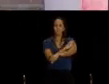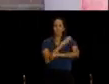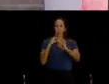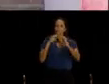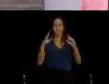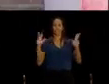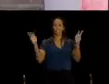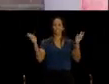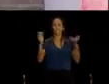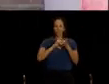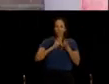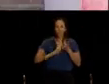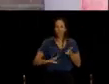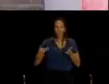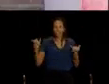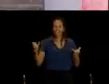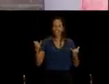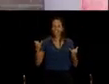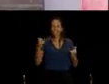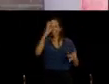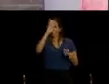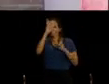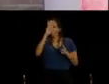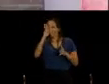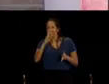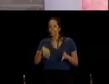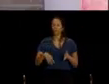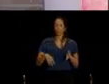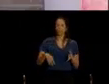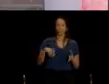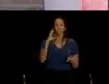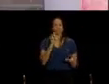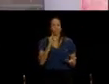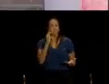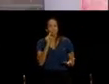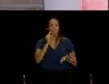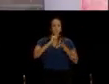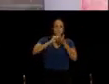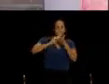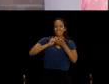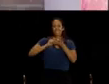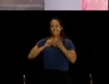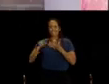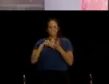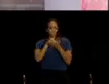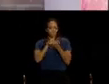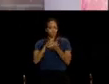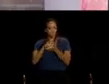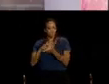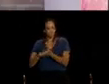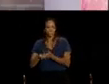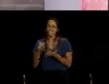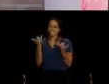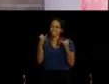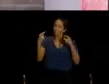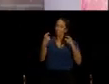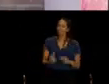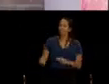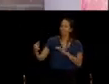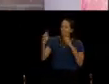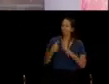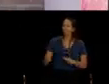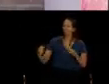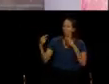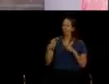she is today. Over the course of her life, she has overcome continuous struggles, and she has